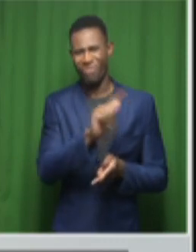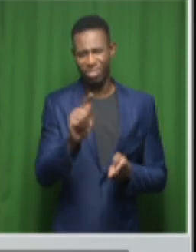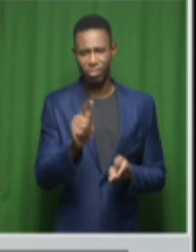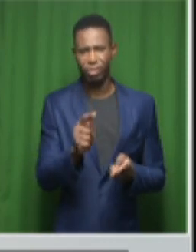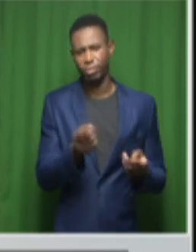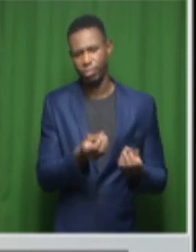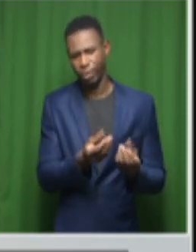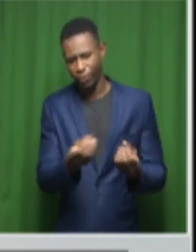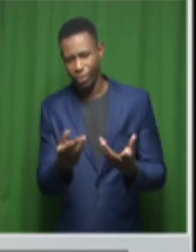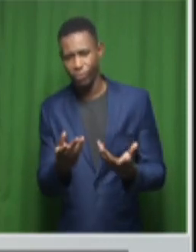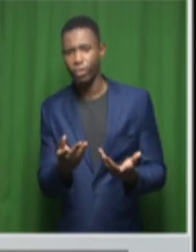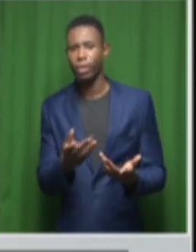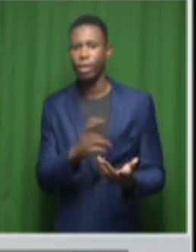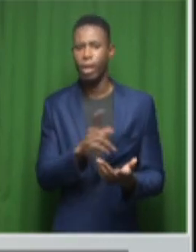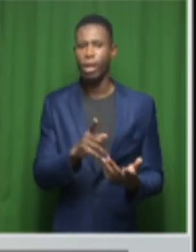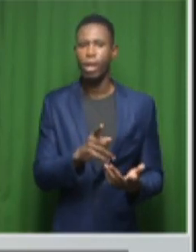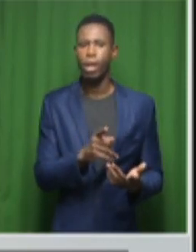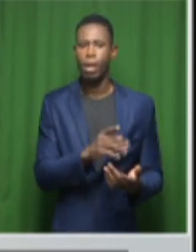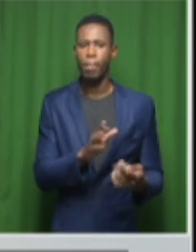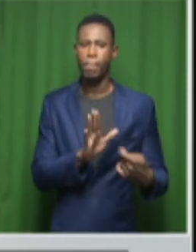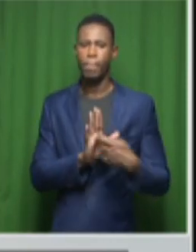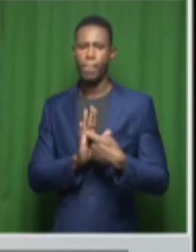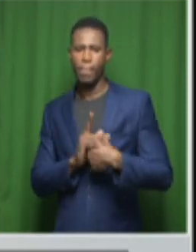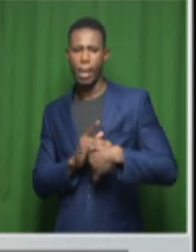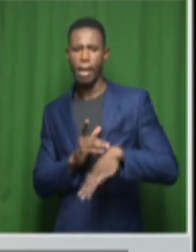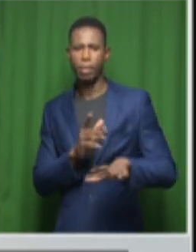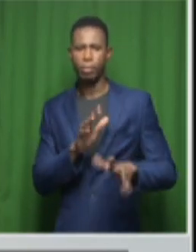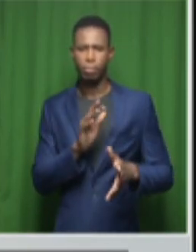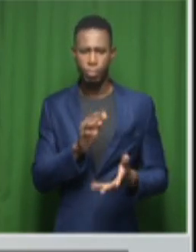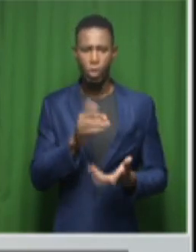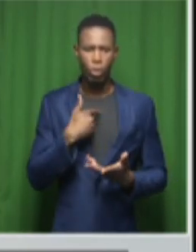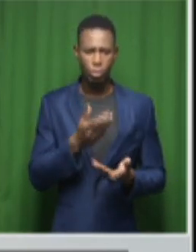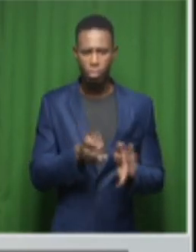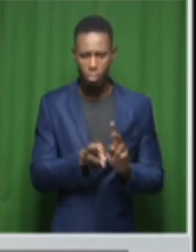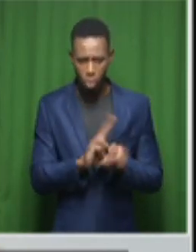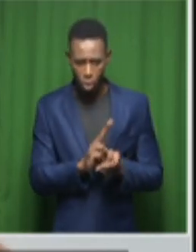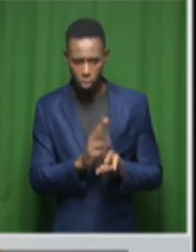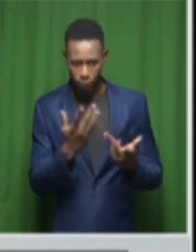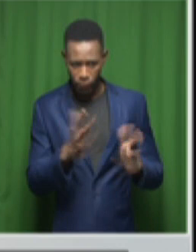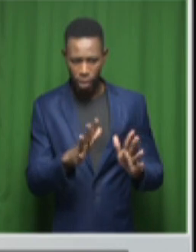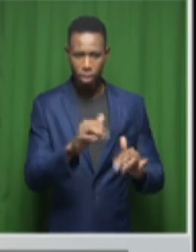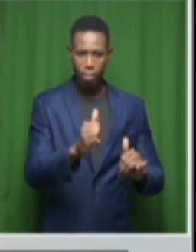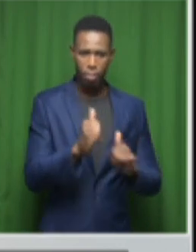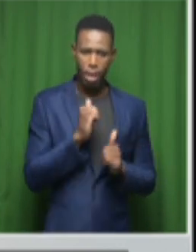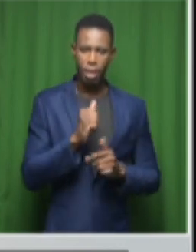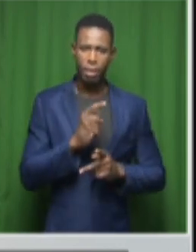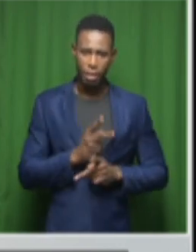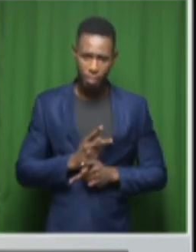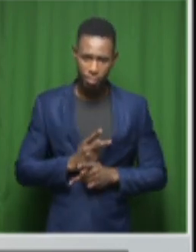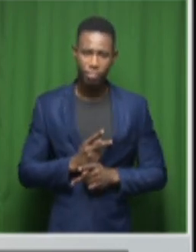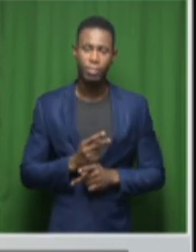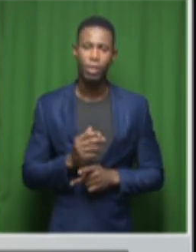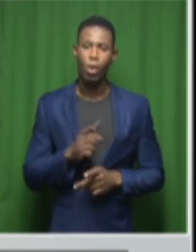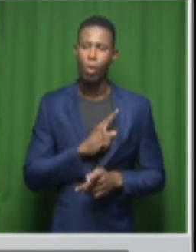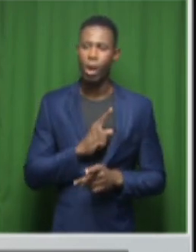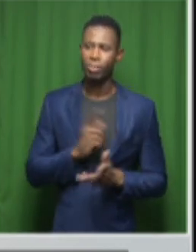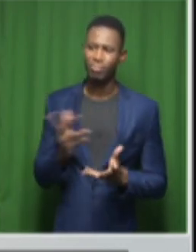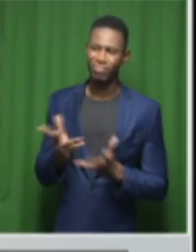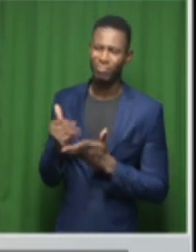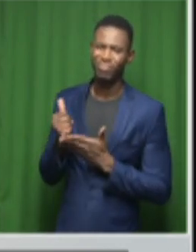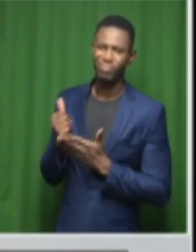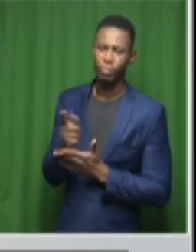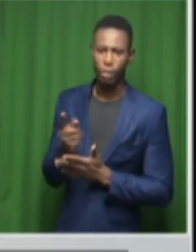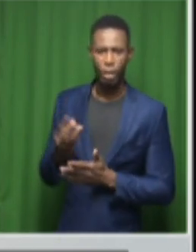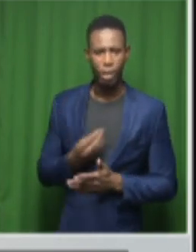art, but also on the other hand to help support emerging and young artists so that they can build their careers and be able to